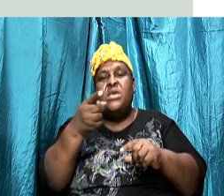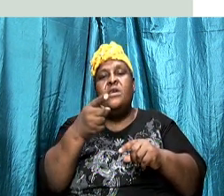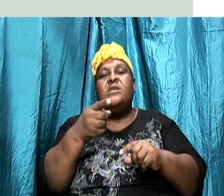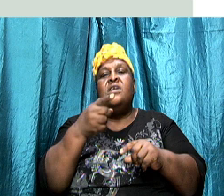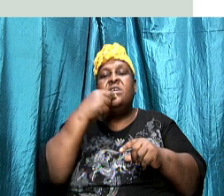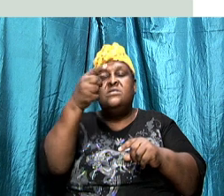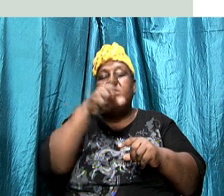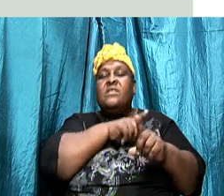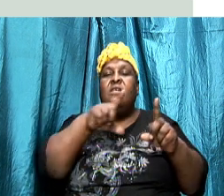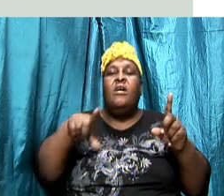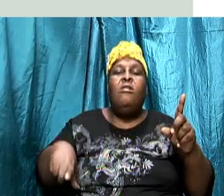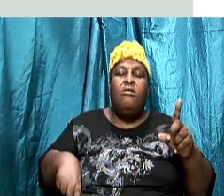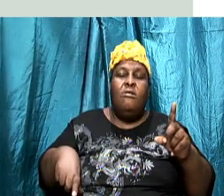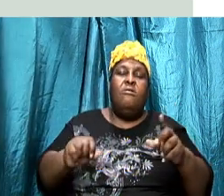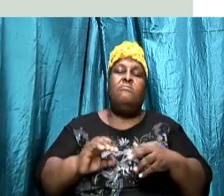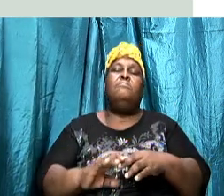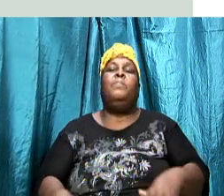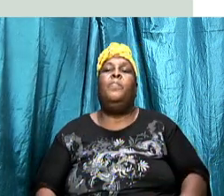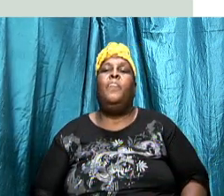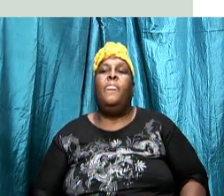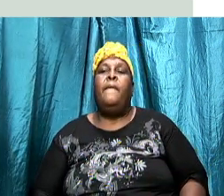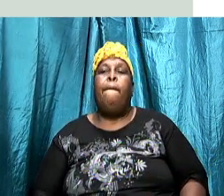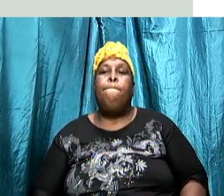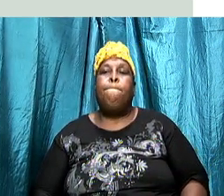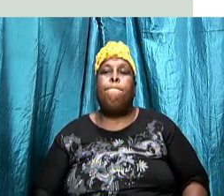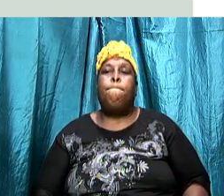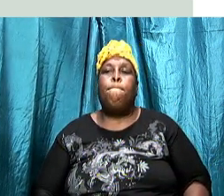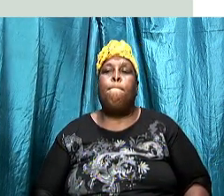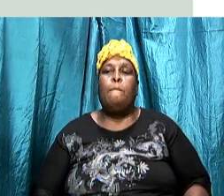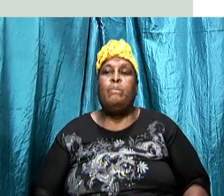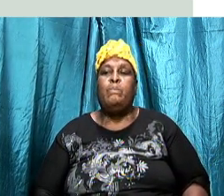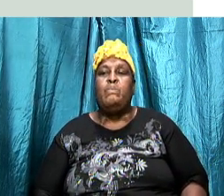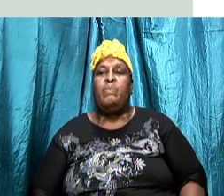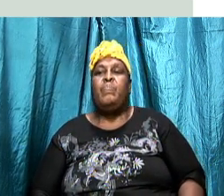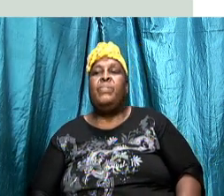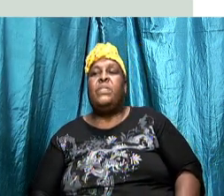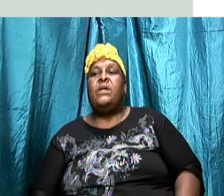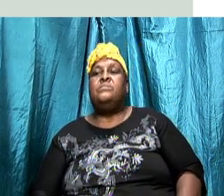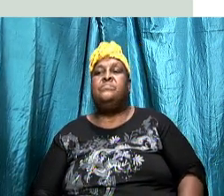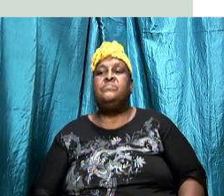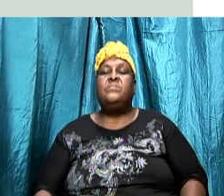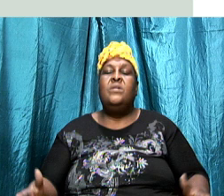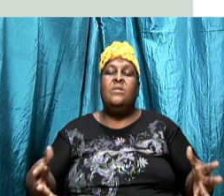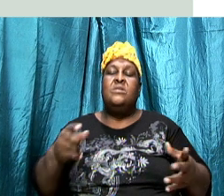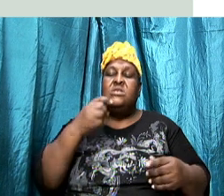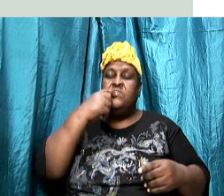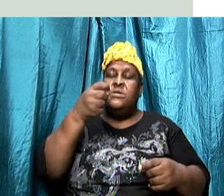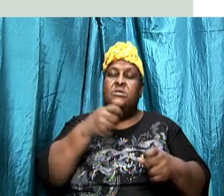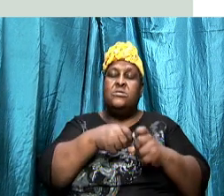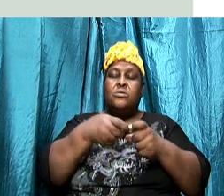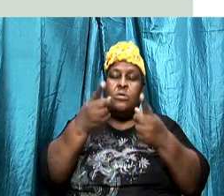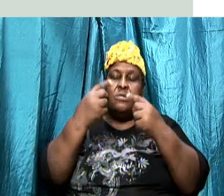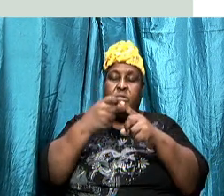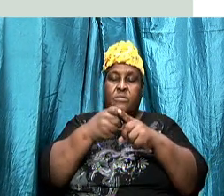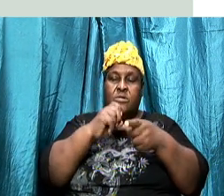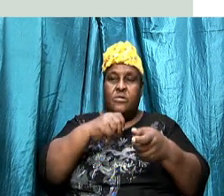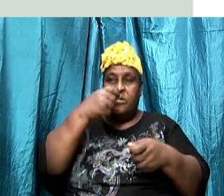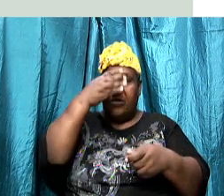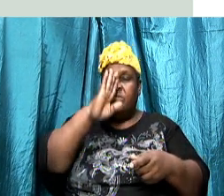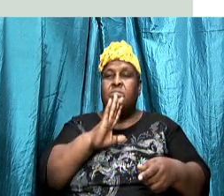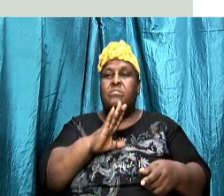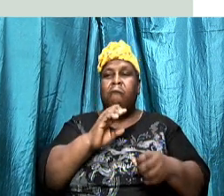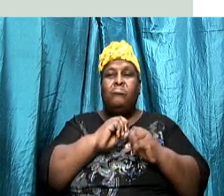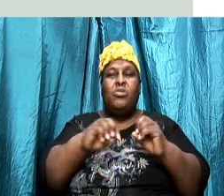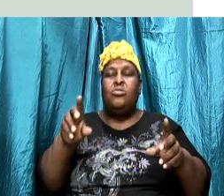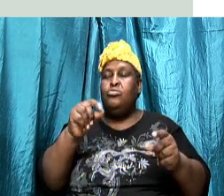in control of your vocal faculty, and what you're speaking is coming from the throne of God, and it has nothing to do with